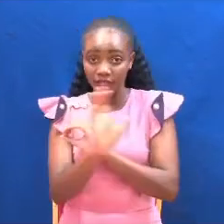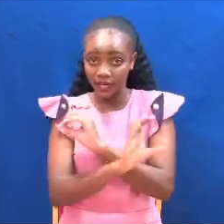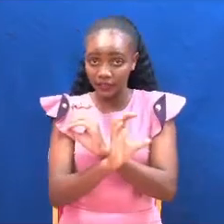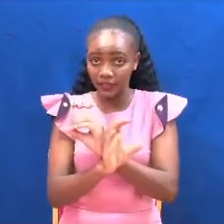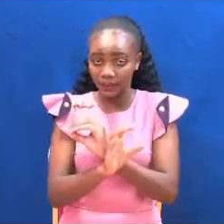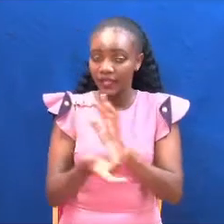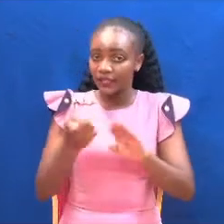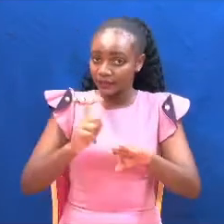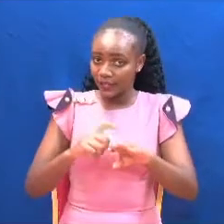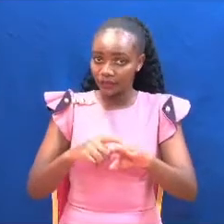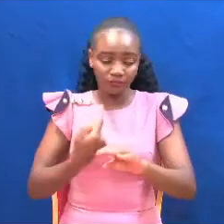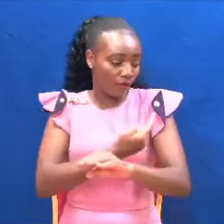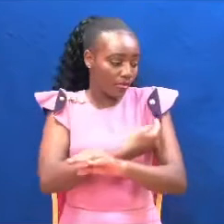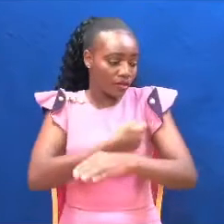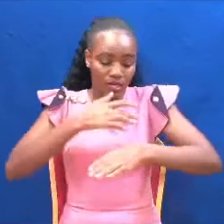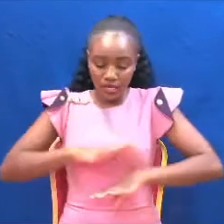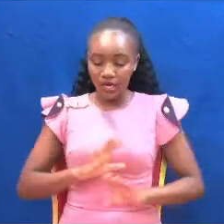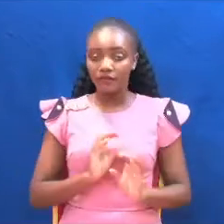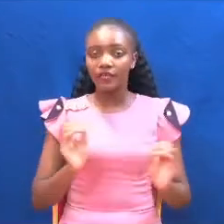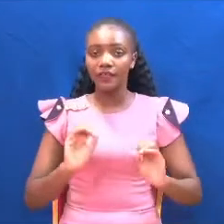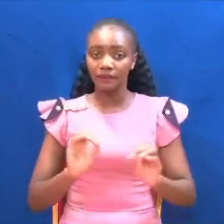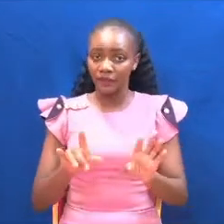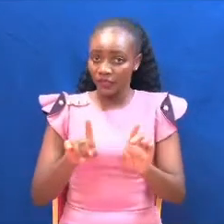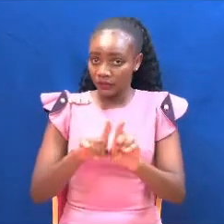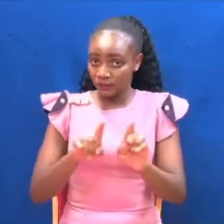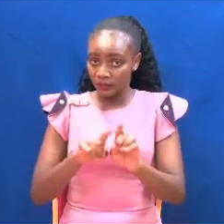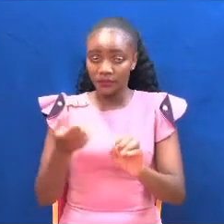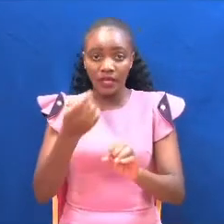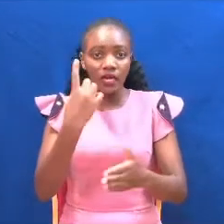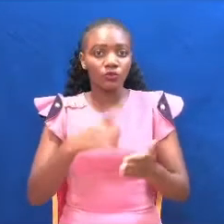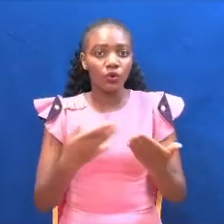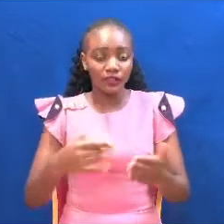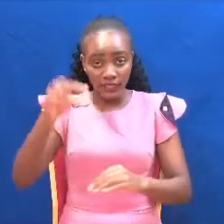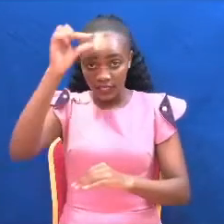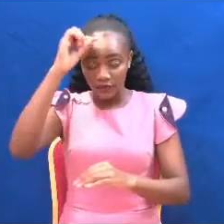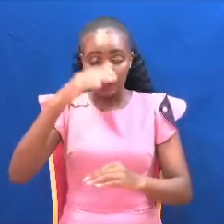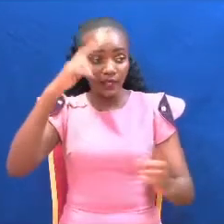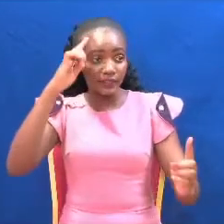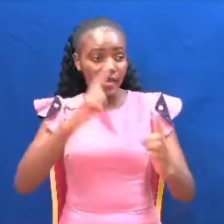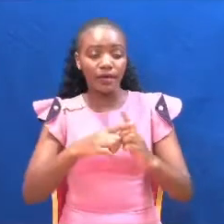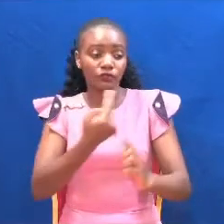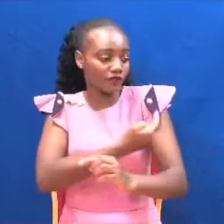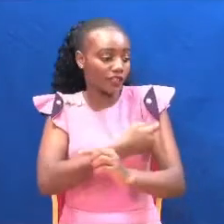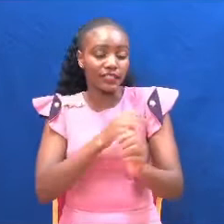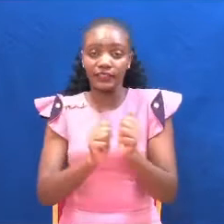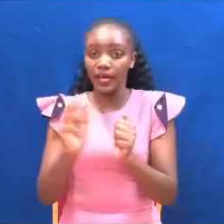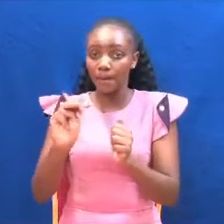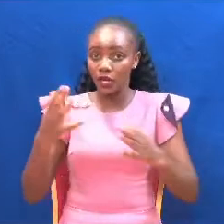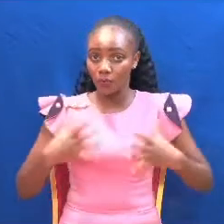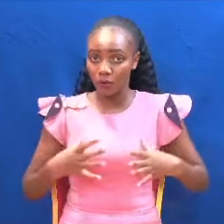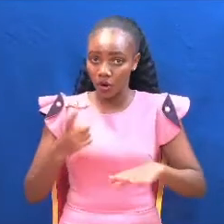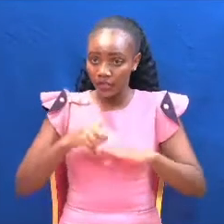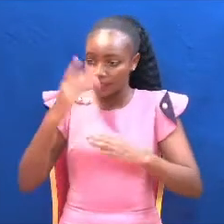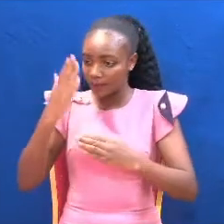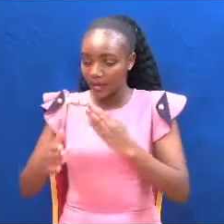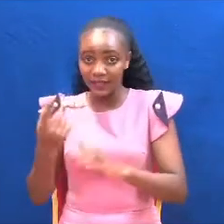of the jab. According to the head of state, the government now seeks to vaccinate 10 million people by Christmas this year